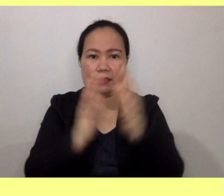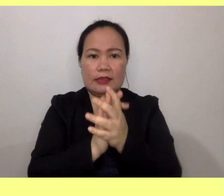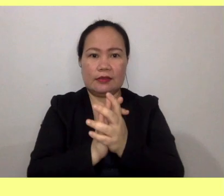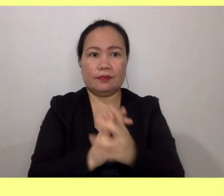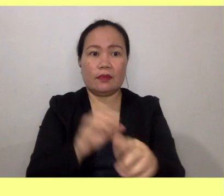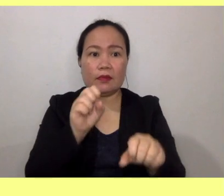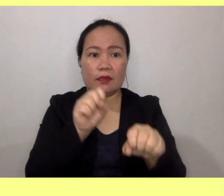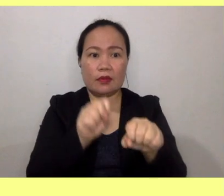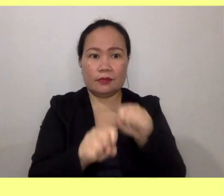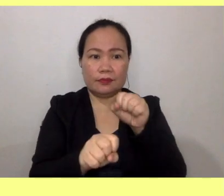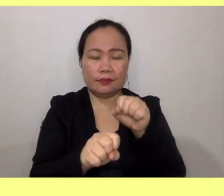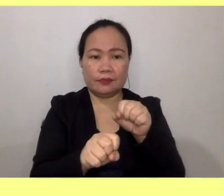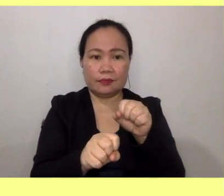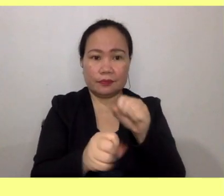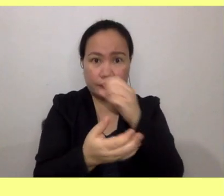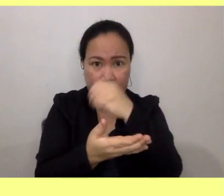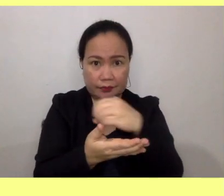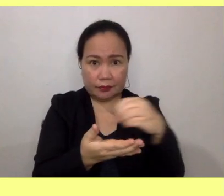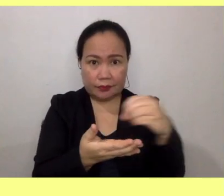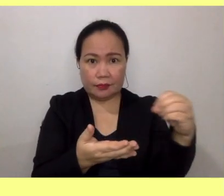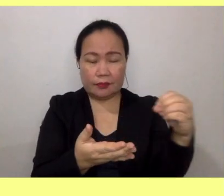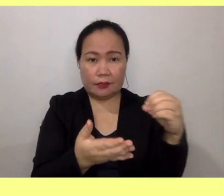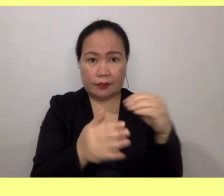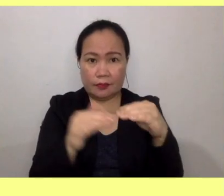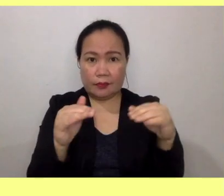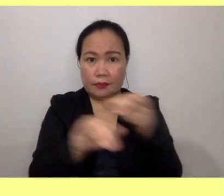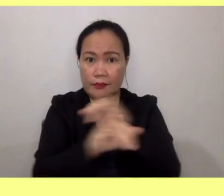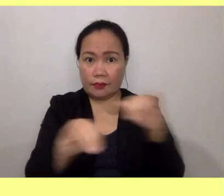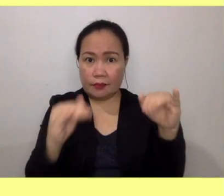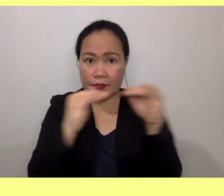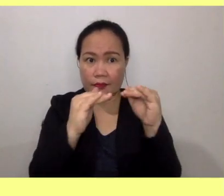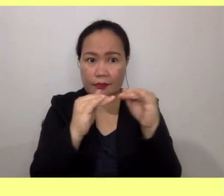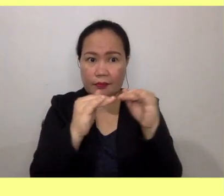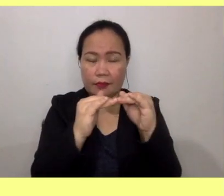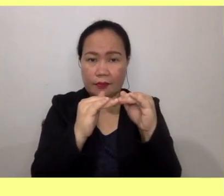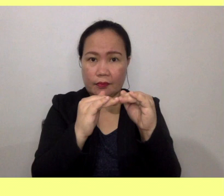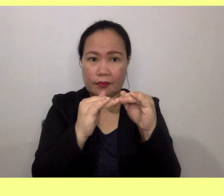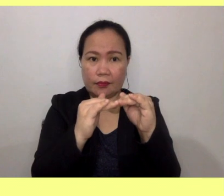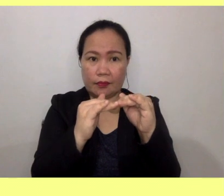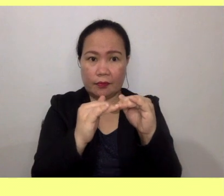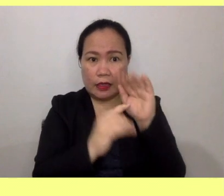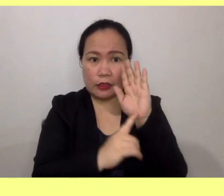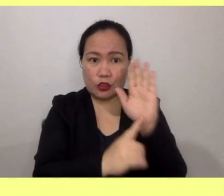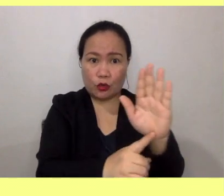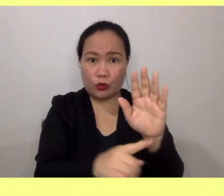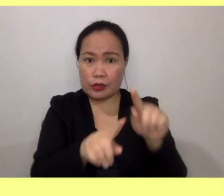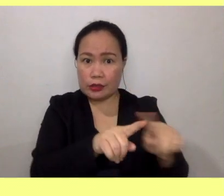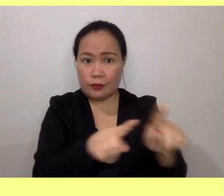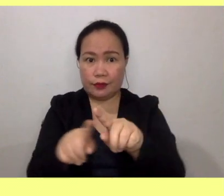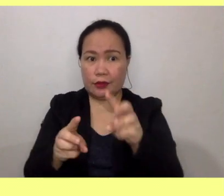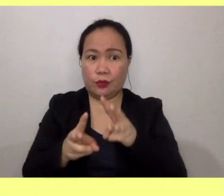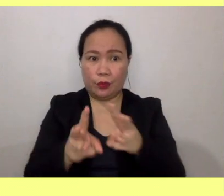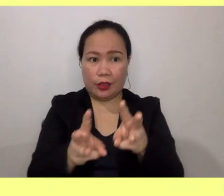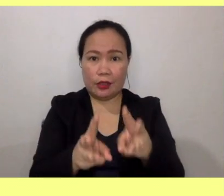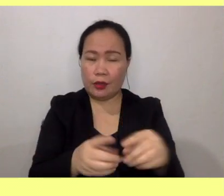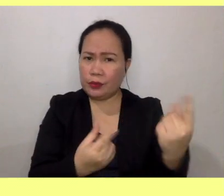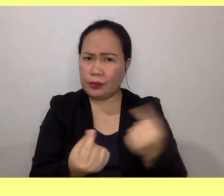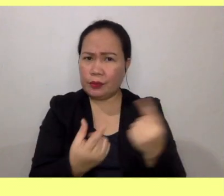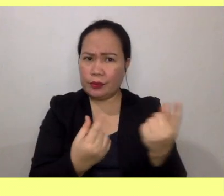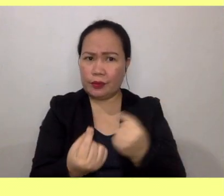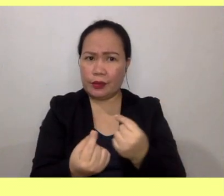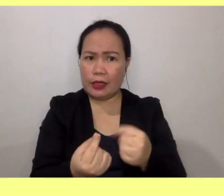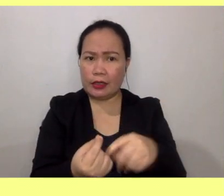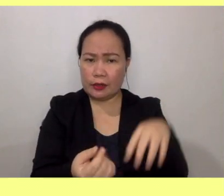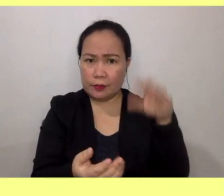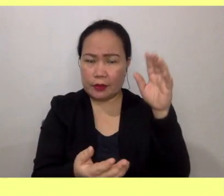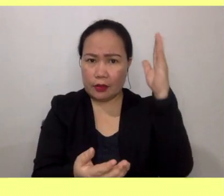Now, so therefore, write an inequality that shows the various ways. So, ang gagawin natin, dapat ma-identify muna natin